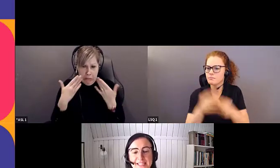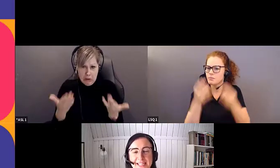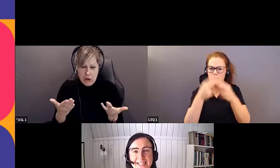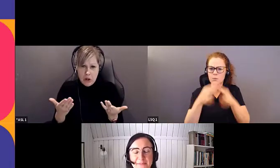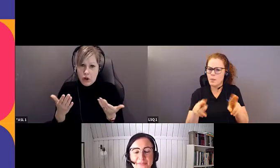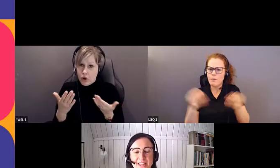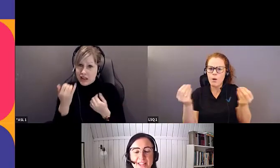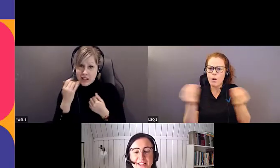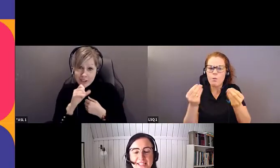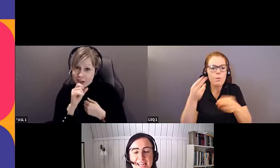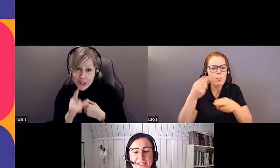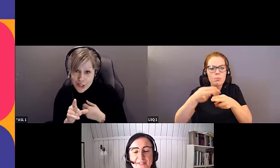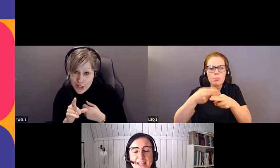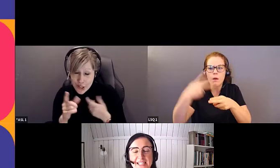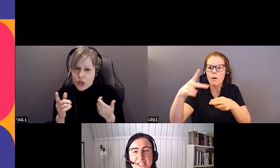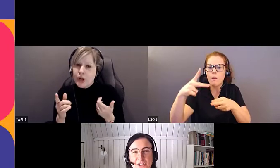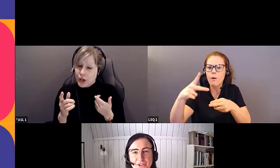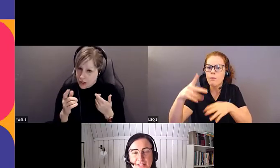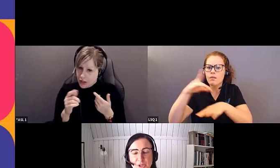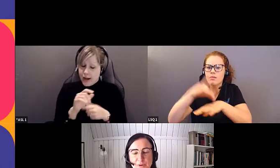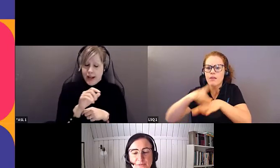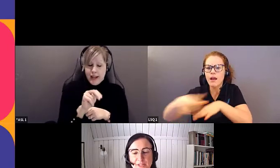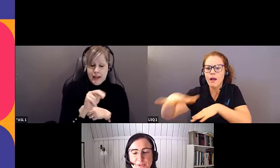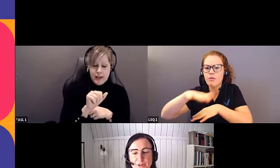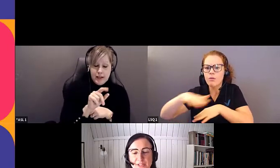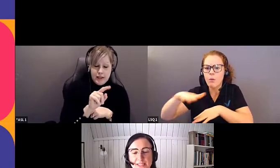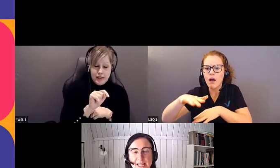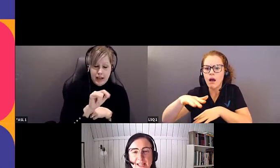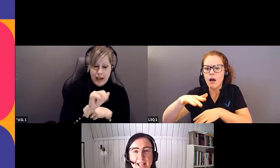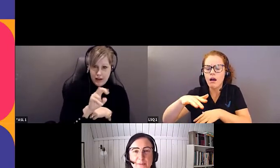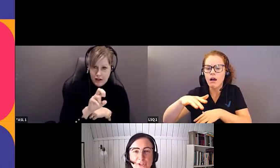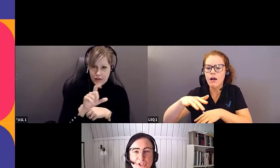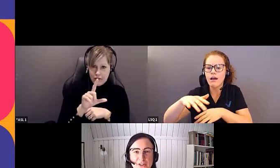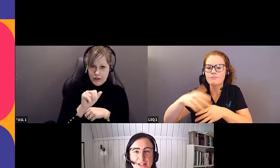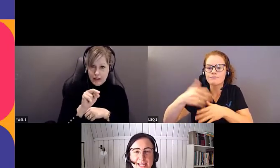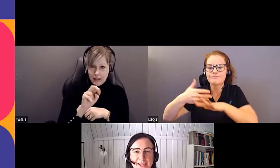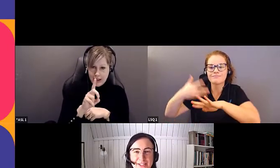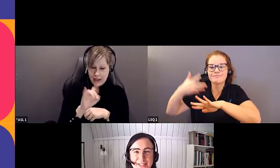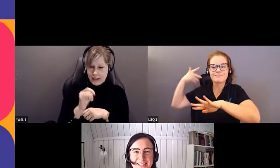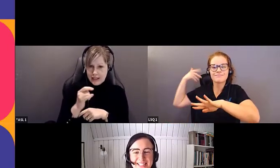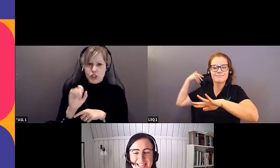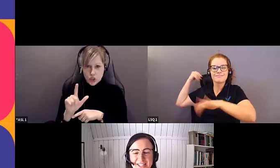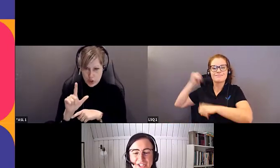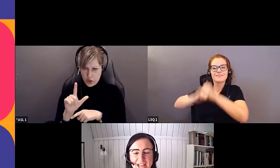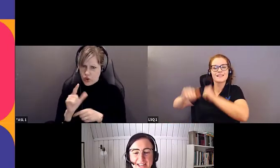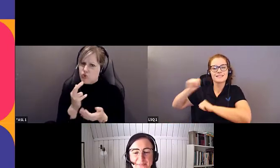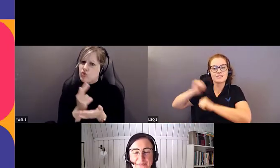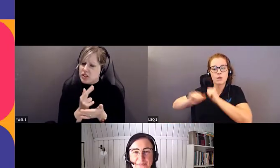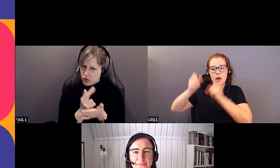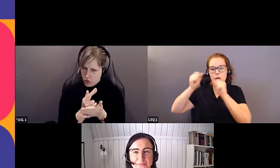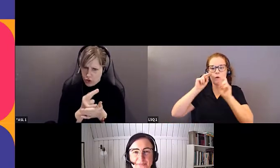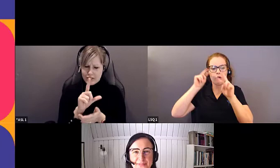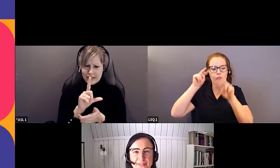and preceded, Native Land Digital is a great resource, and we'll share the link to this in the